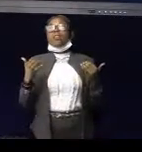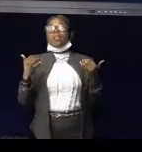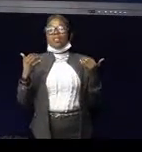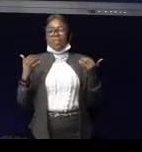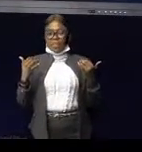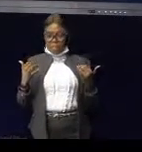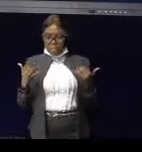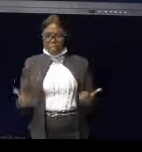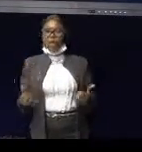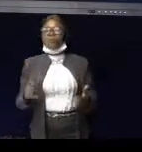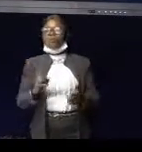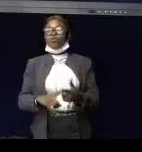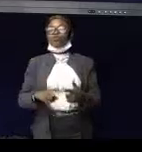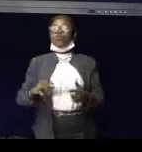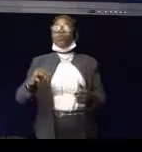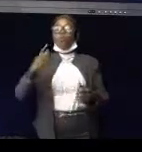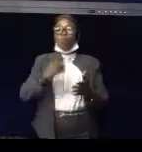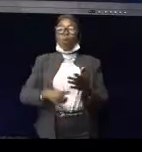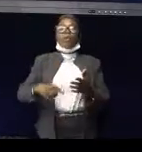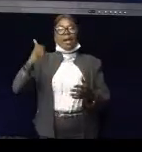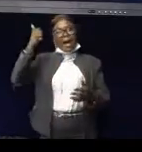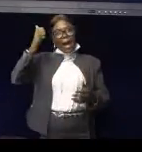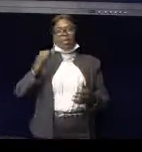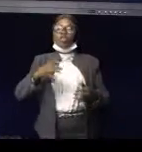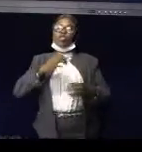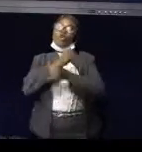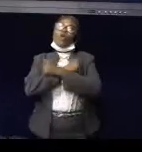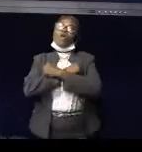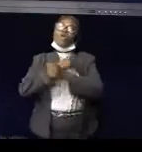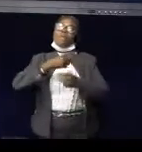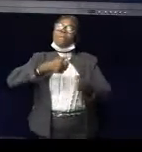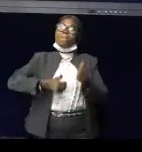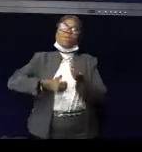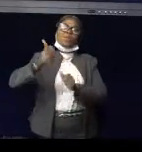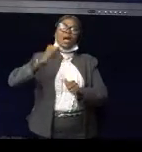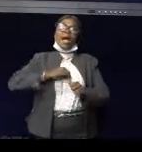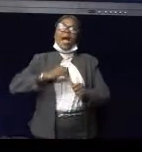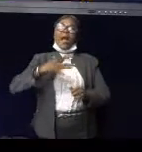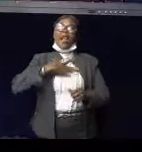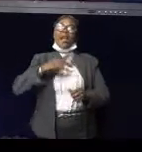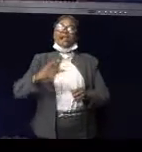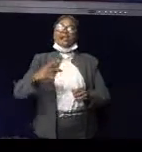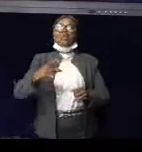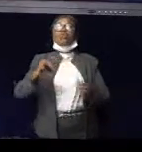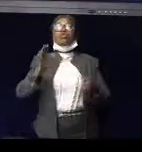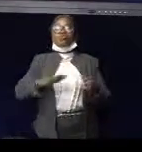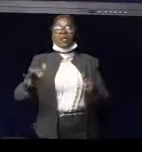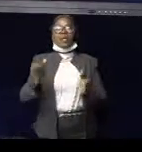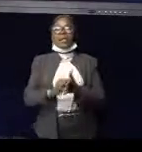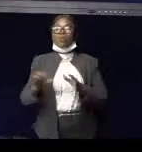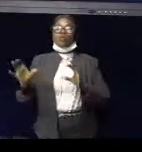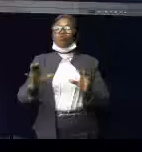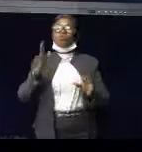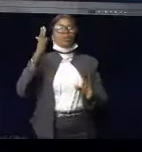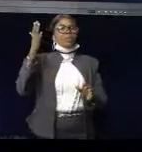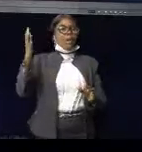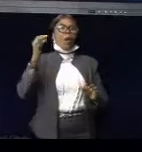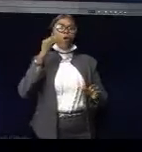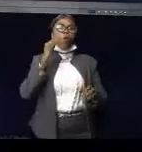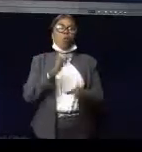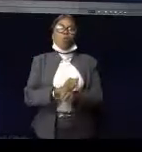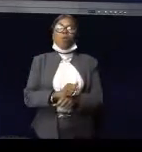done. Now to what Auntie Fumi loves most, homework. I like children that do